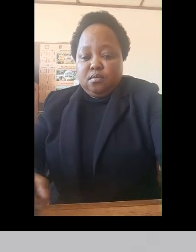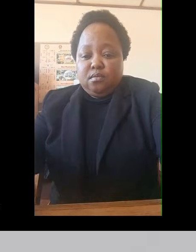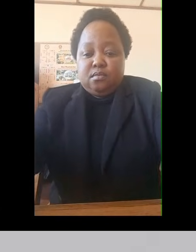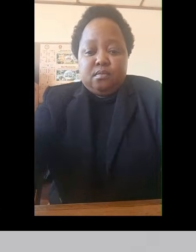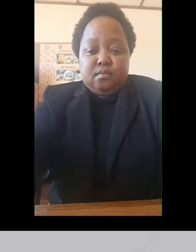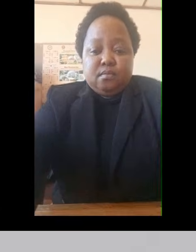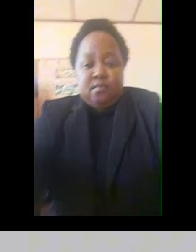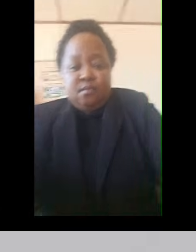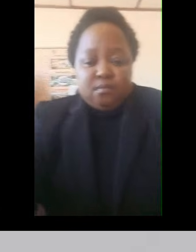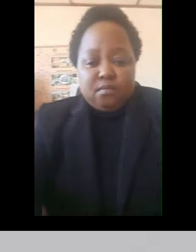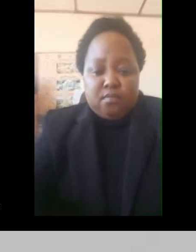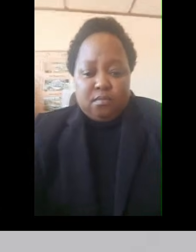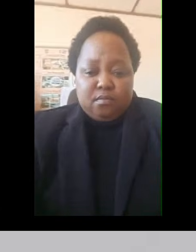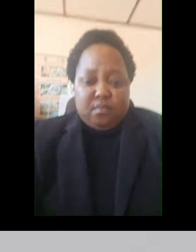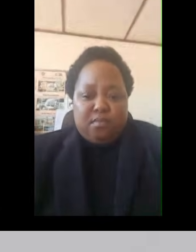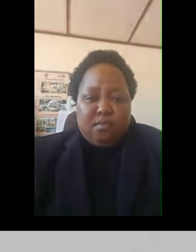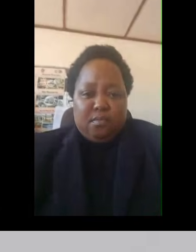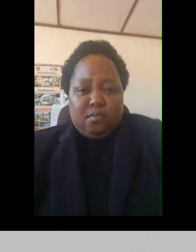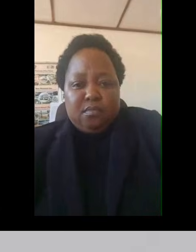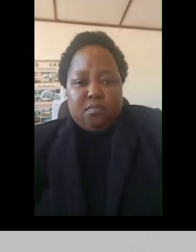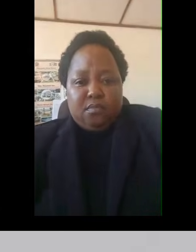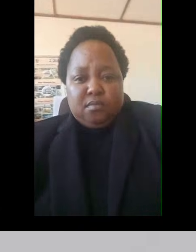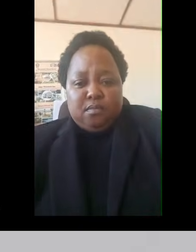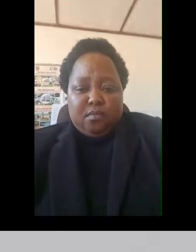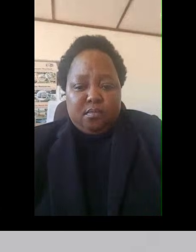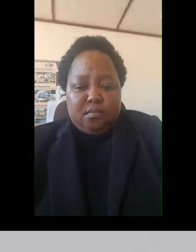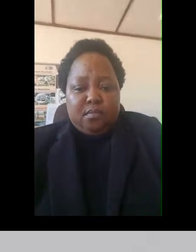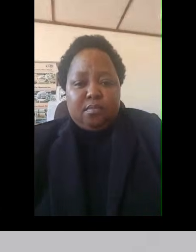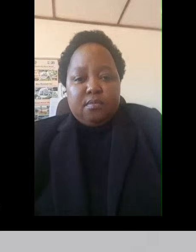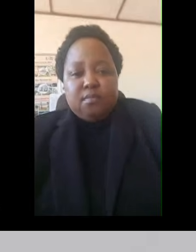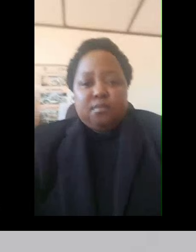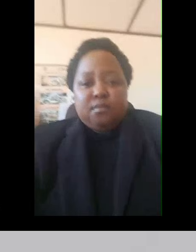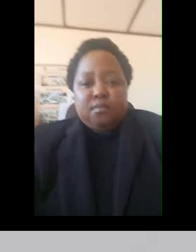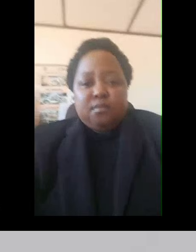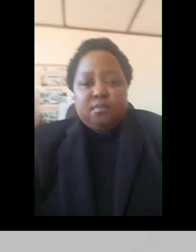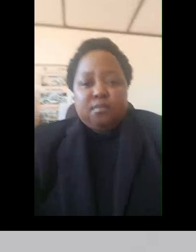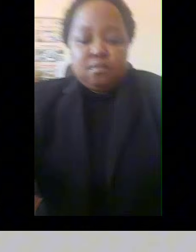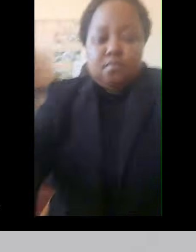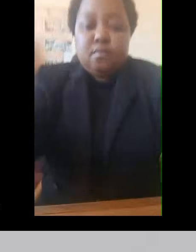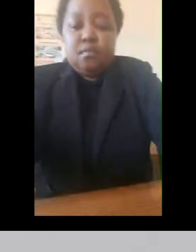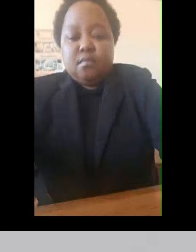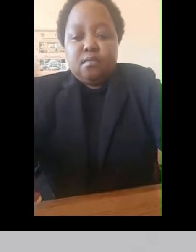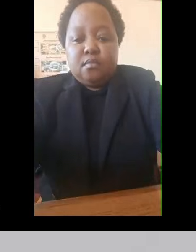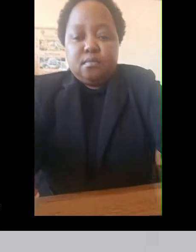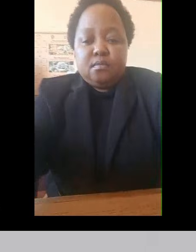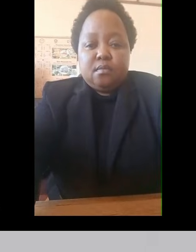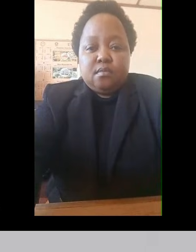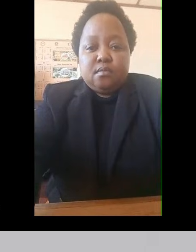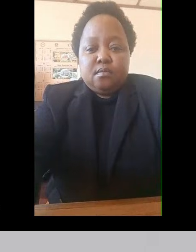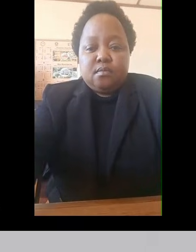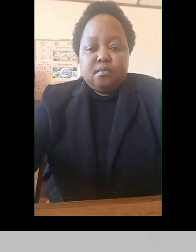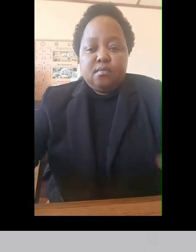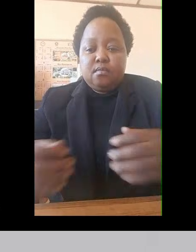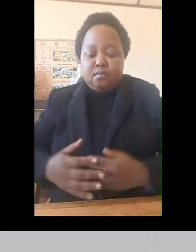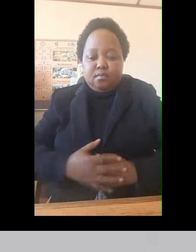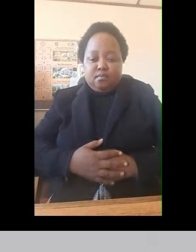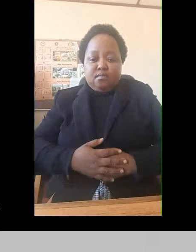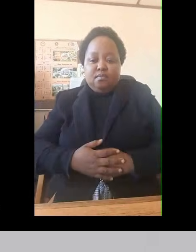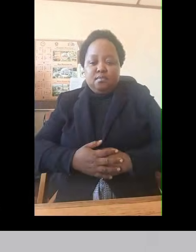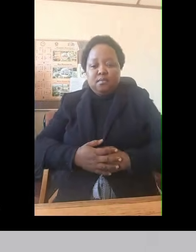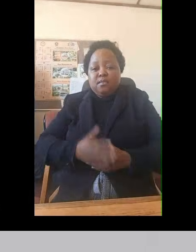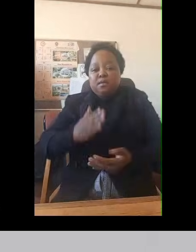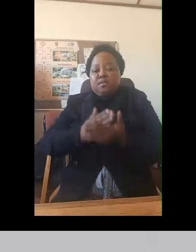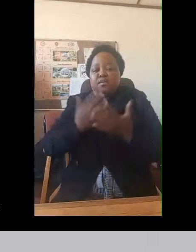organization present, media houses. On that note, allow me to say that